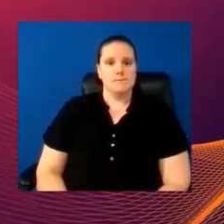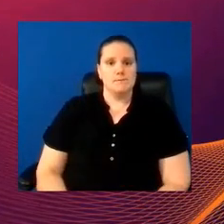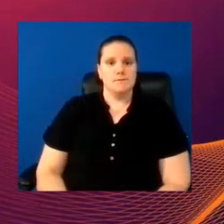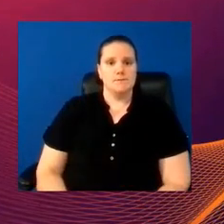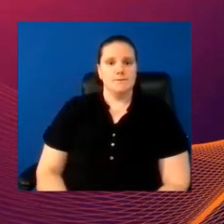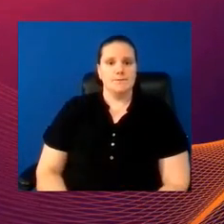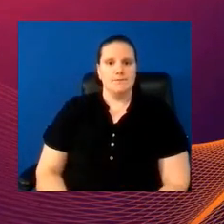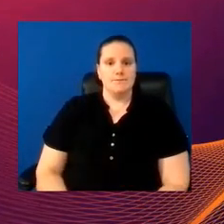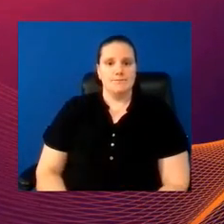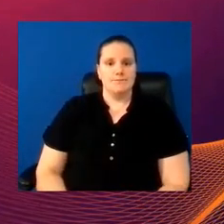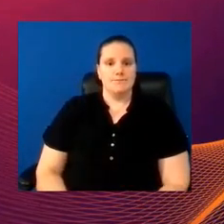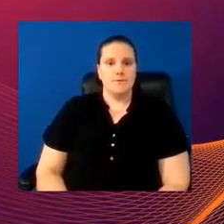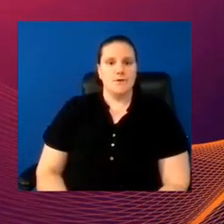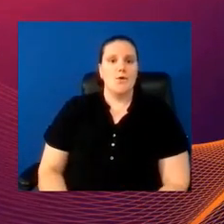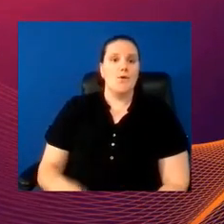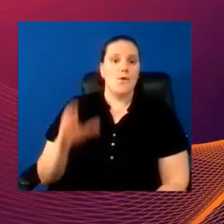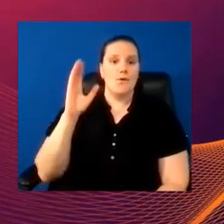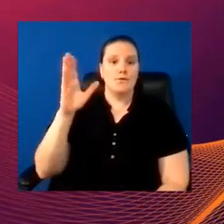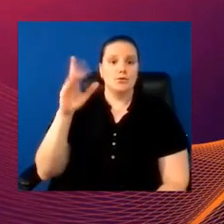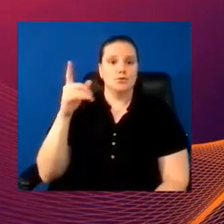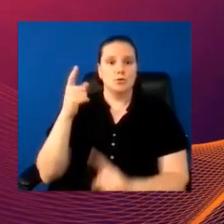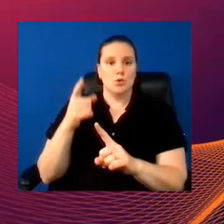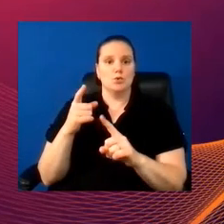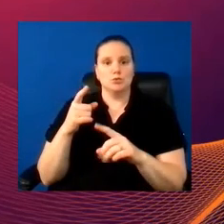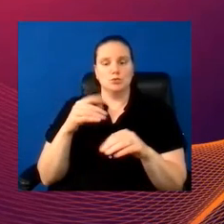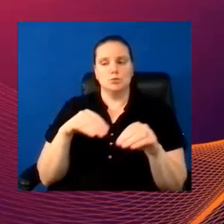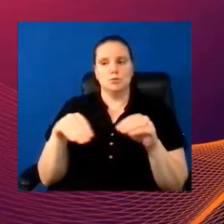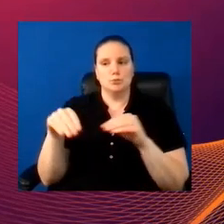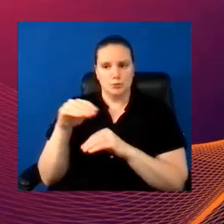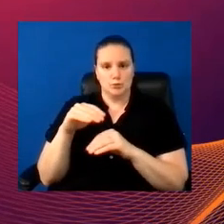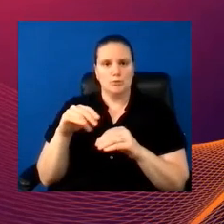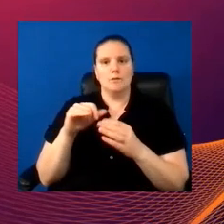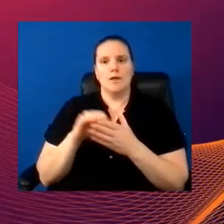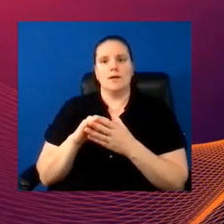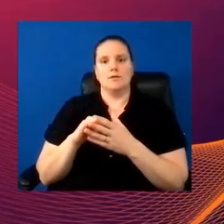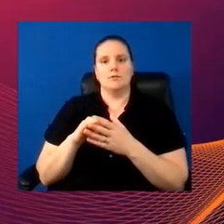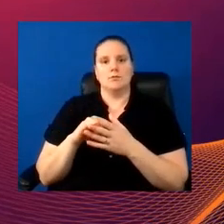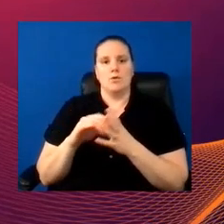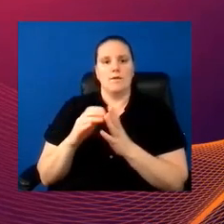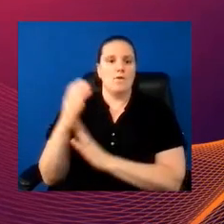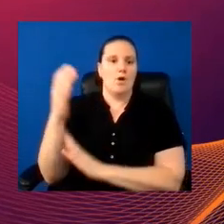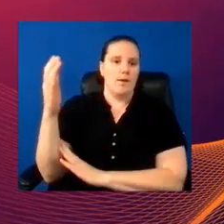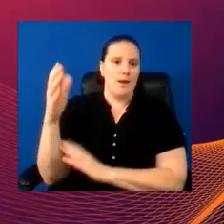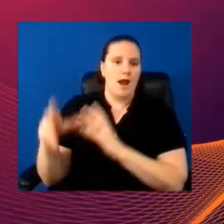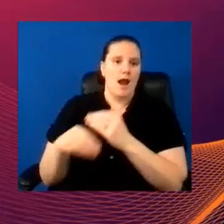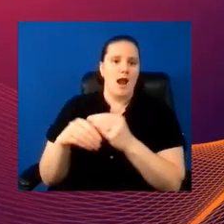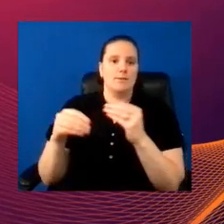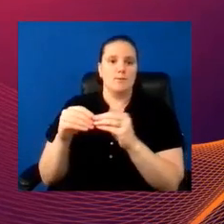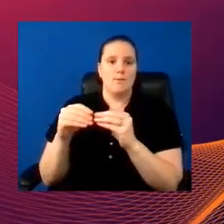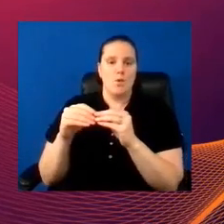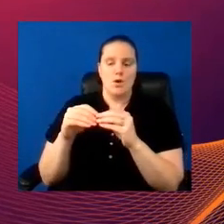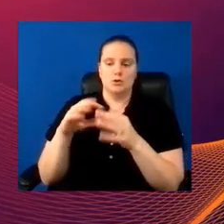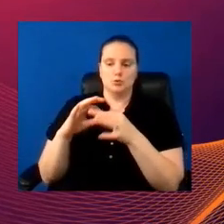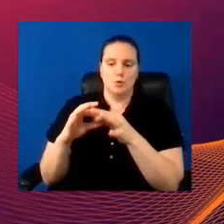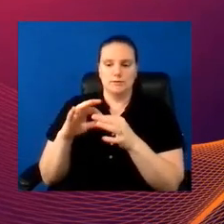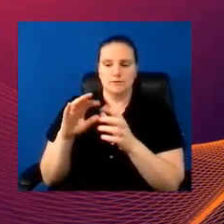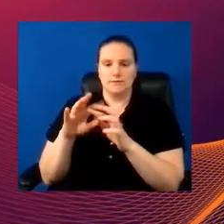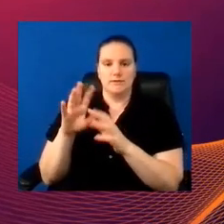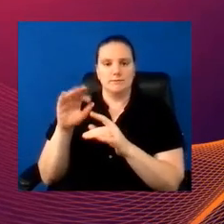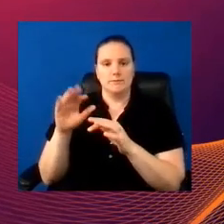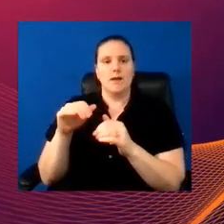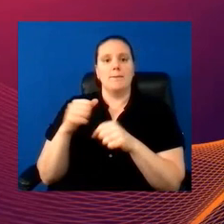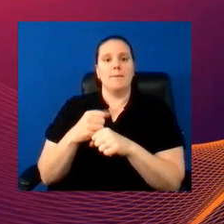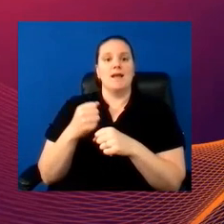Some of my future goals are to move the actuators to the forearm, add more joints to the finger movement, make every